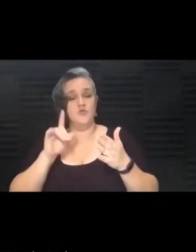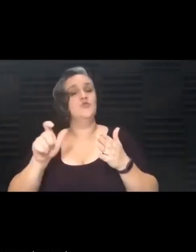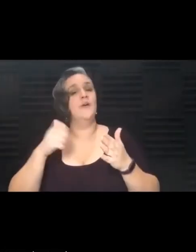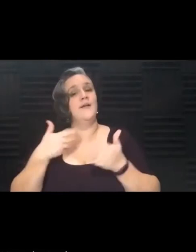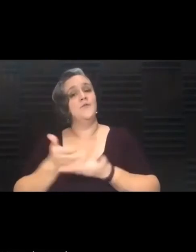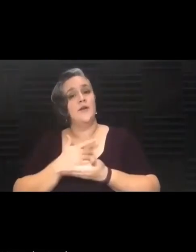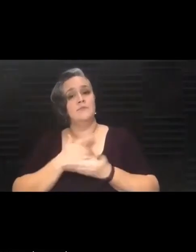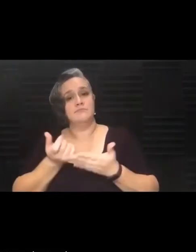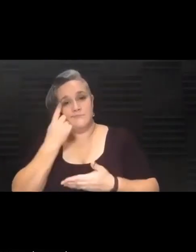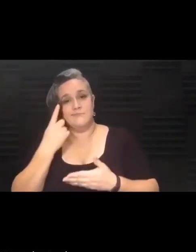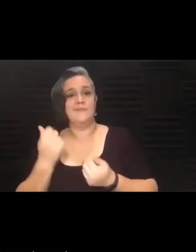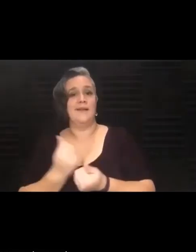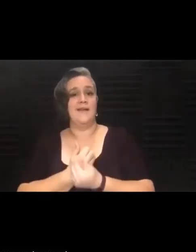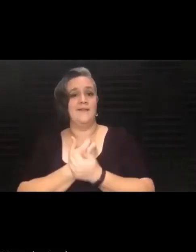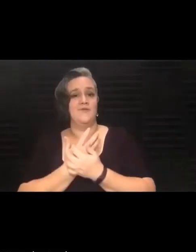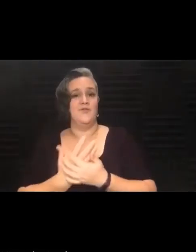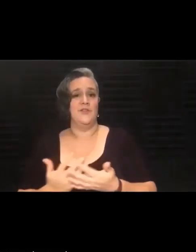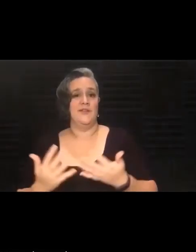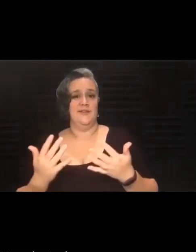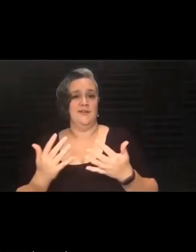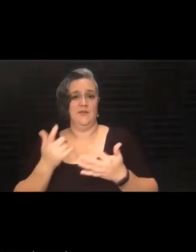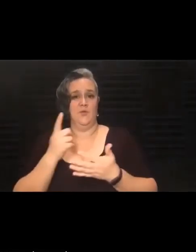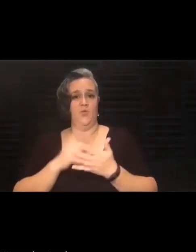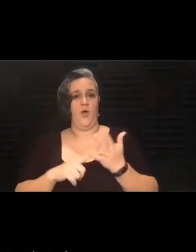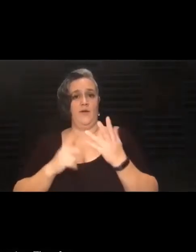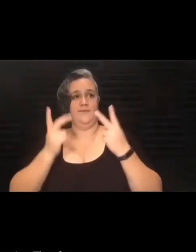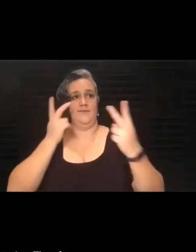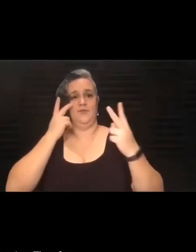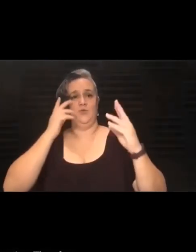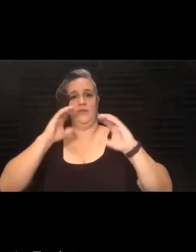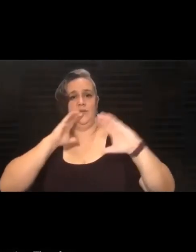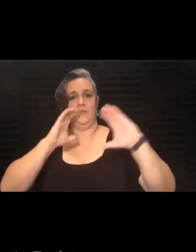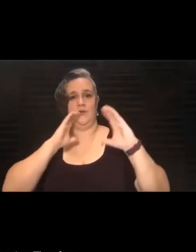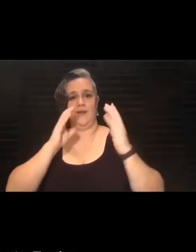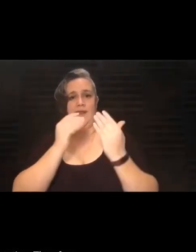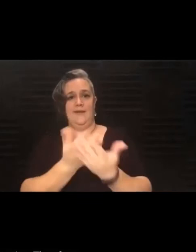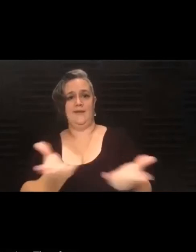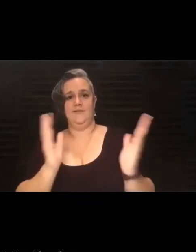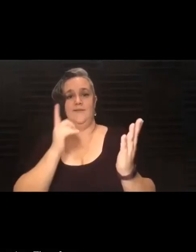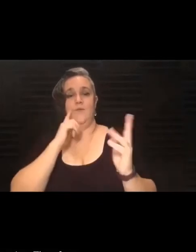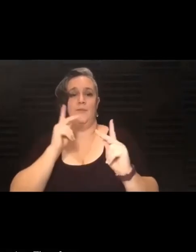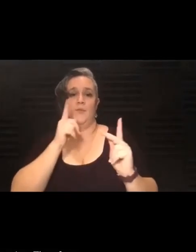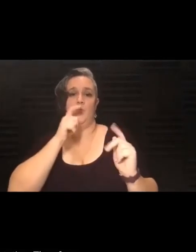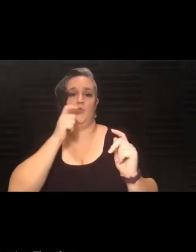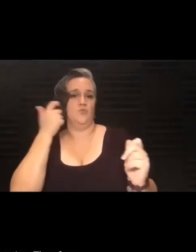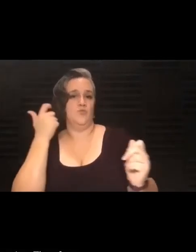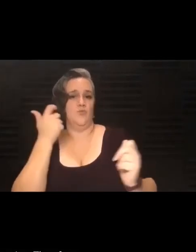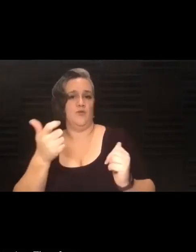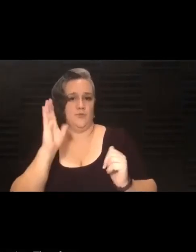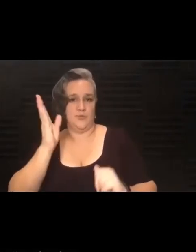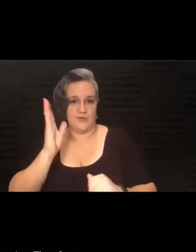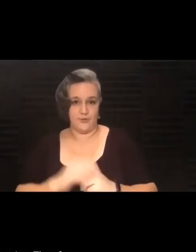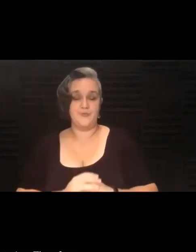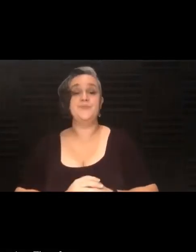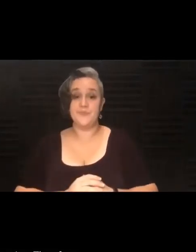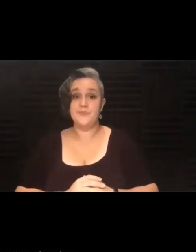understand everything that's being communicated to anyone else who's watching the presentation. Therefore, if you're going